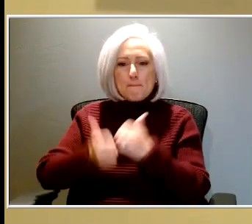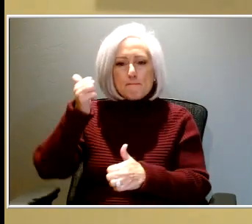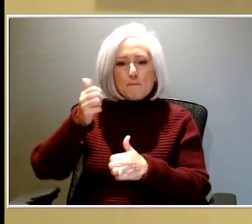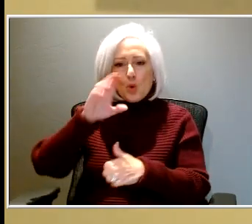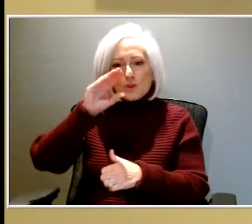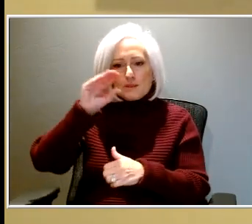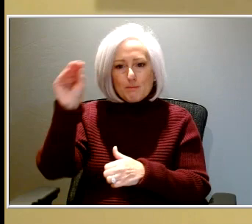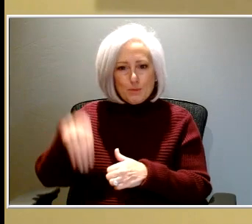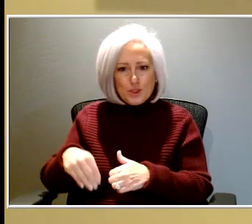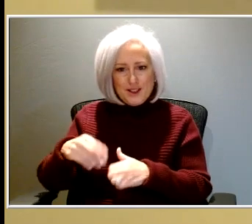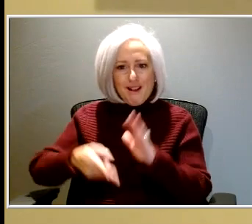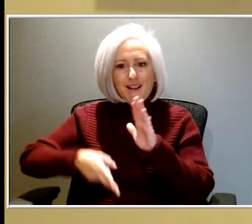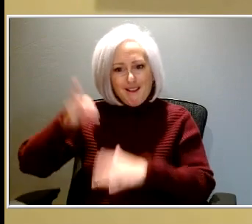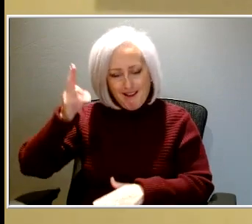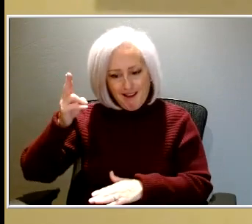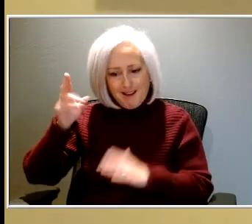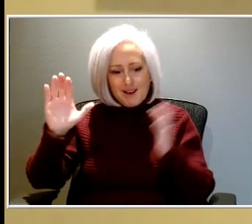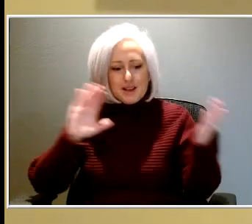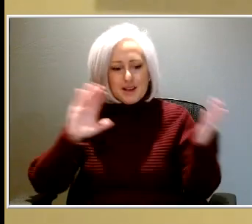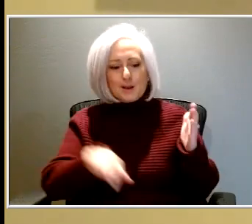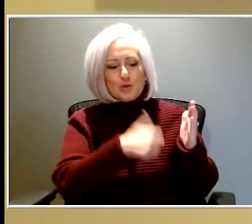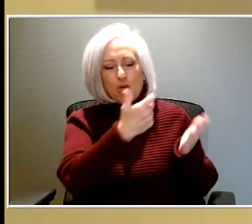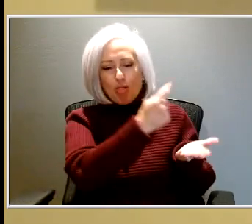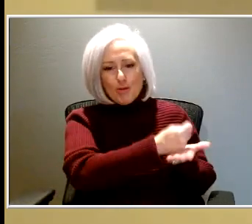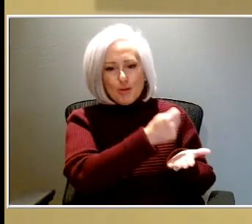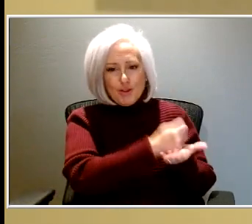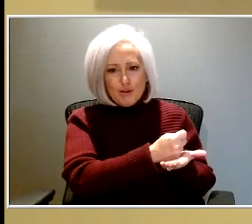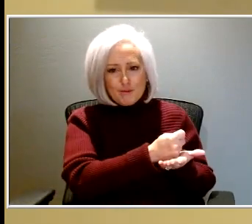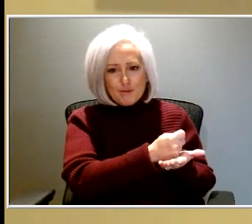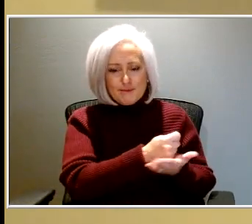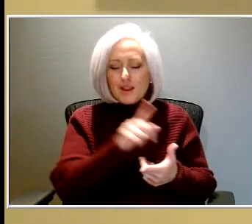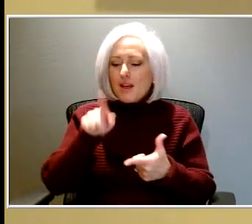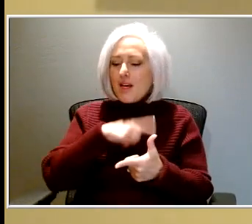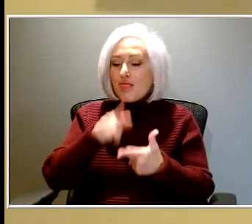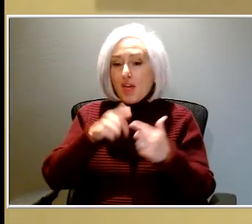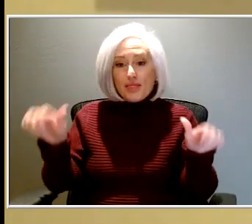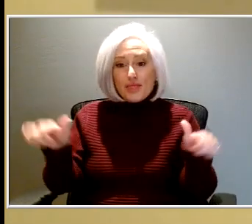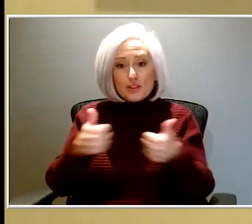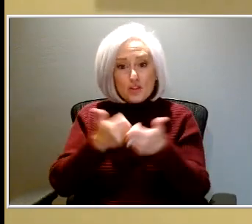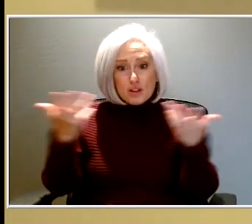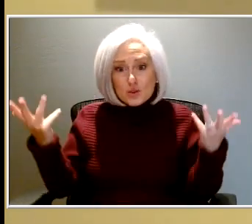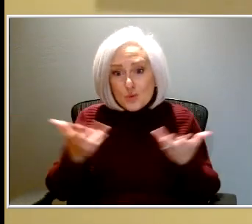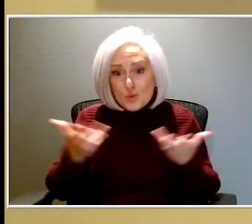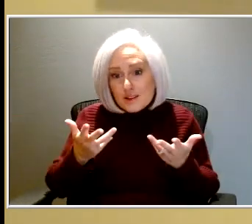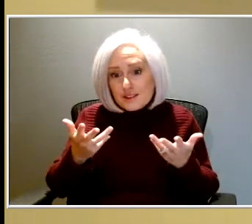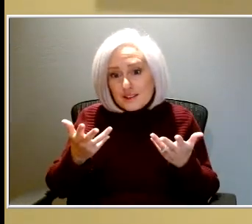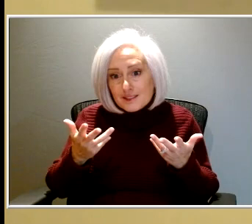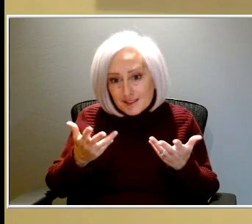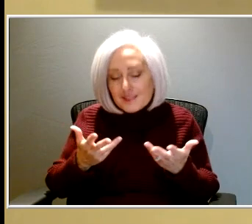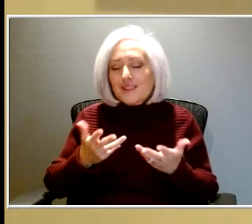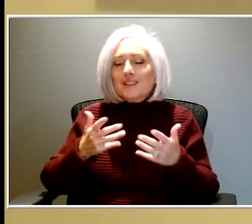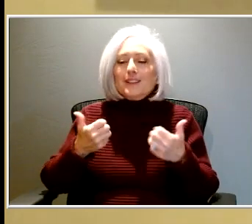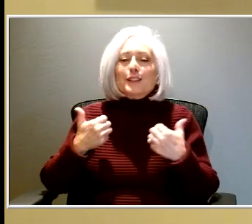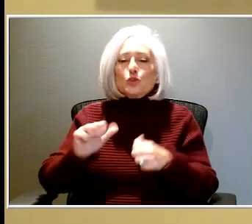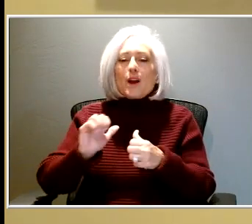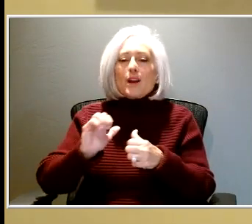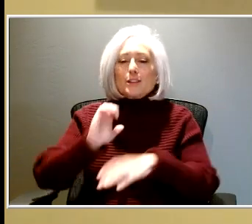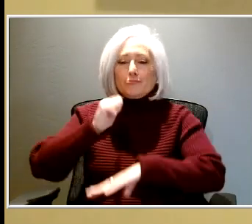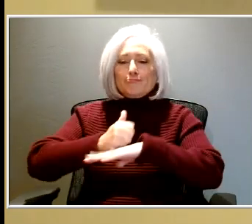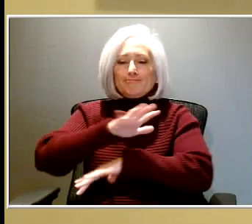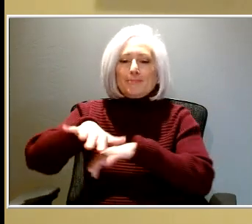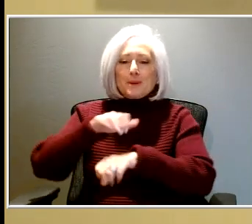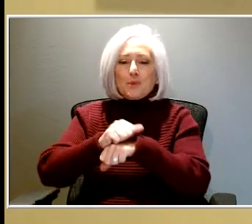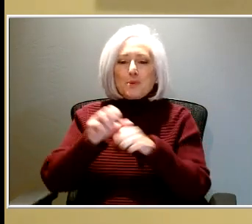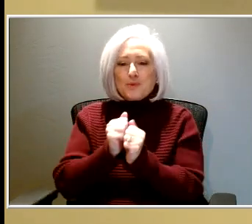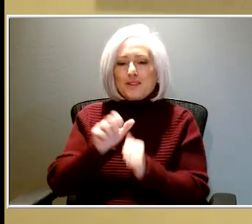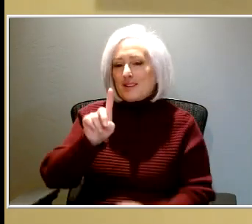success. And so then the challenge was just getting to meet Dr. Chen and setting